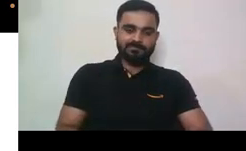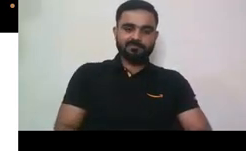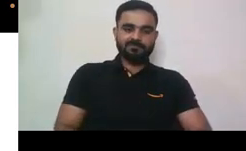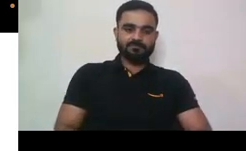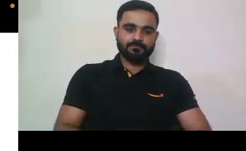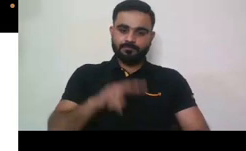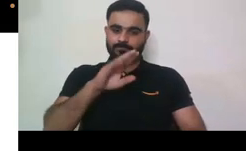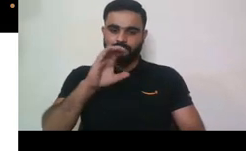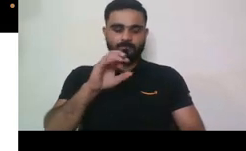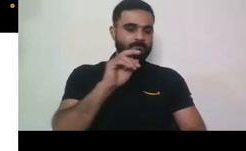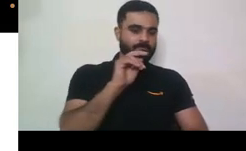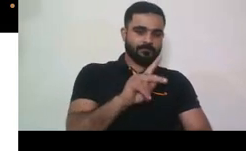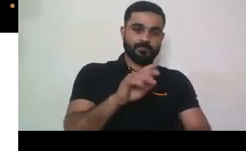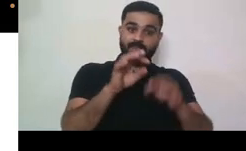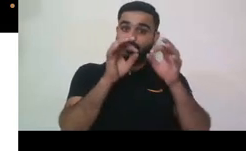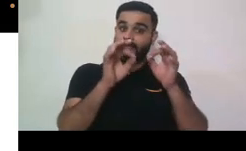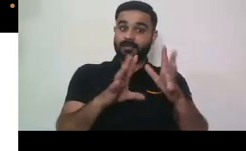2C. Okay, exactly.